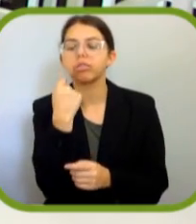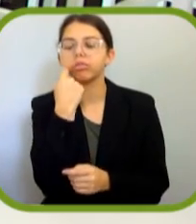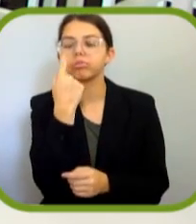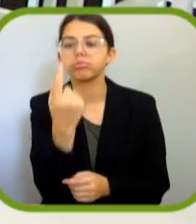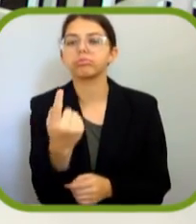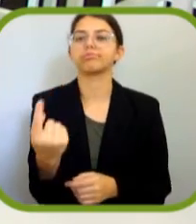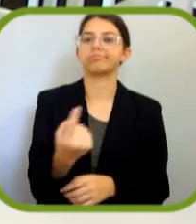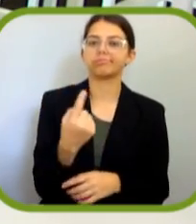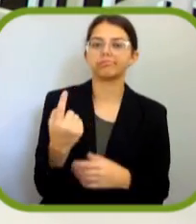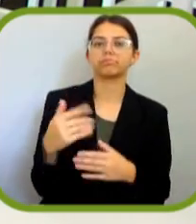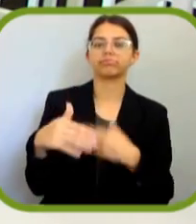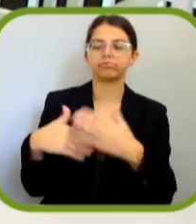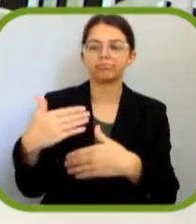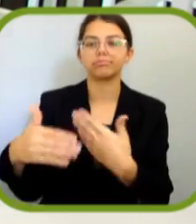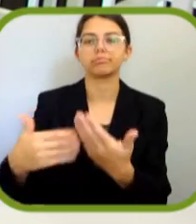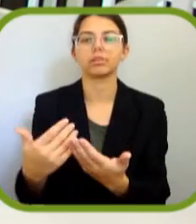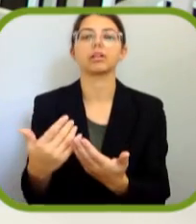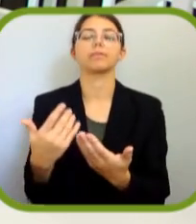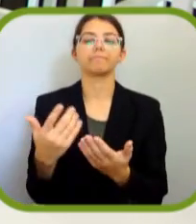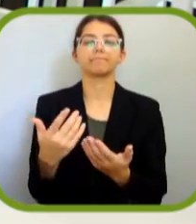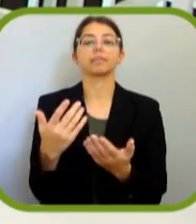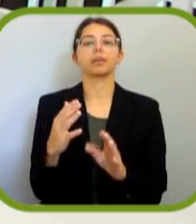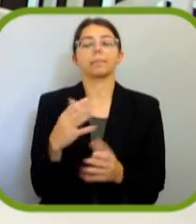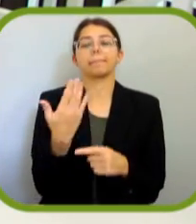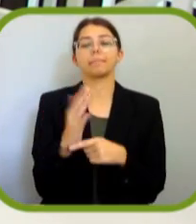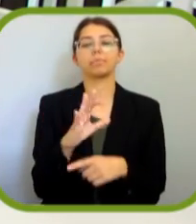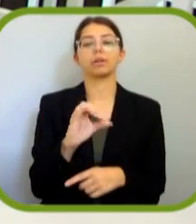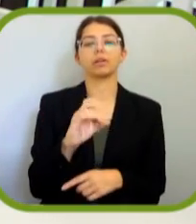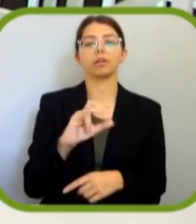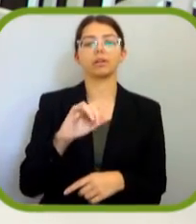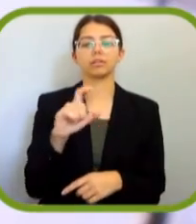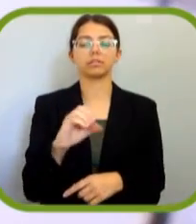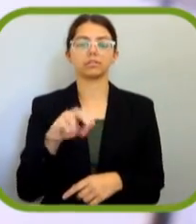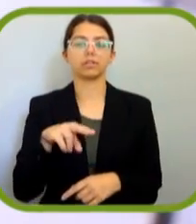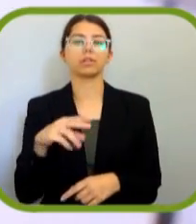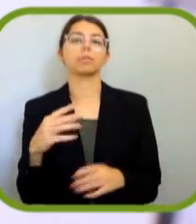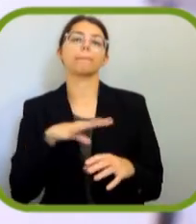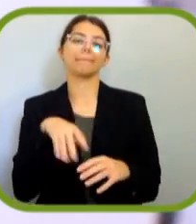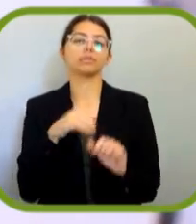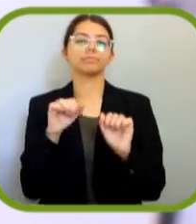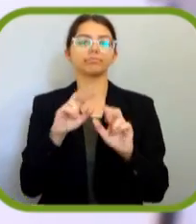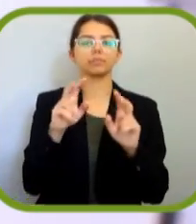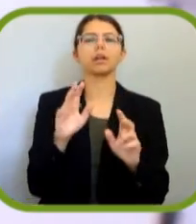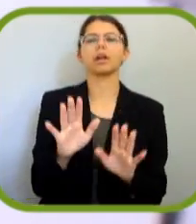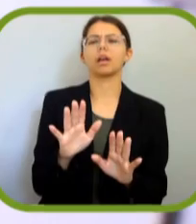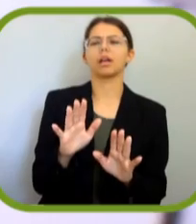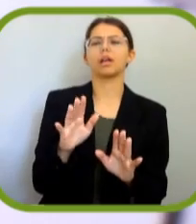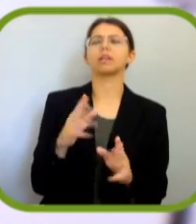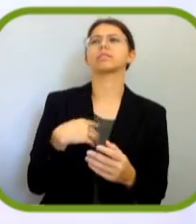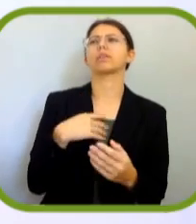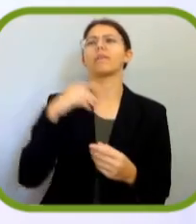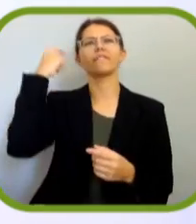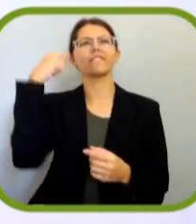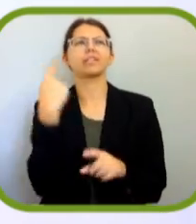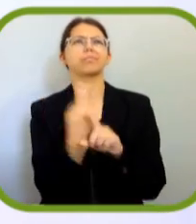so when people look at the existing proto-metaverses like Horizon World and others, they go, hold on a minute, this doesn't look like anything